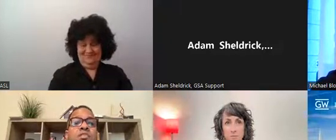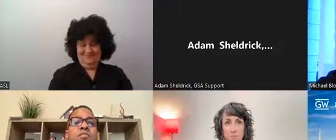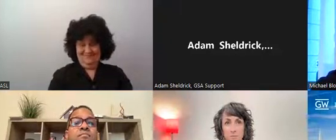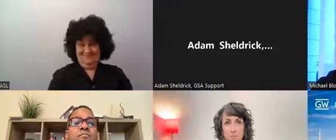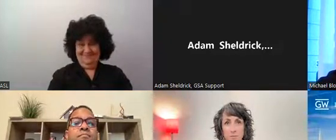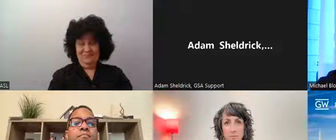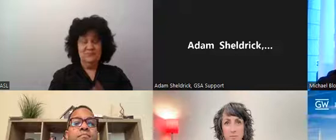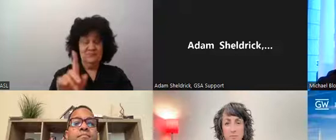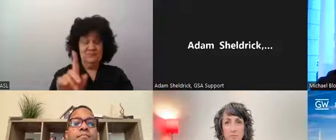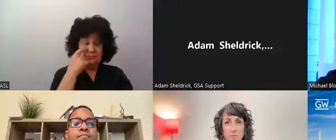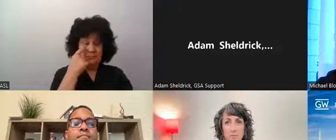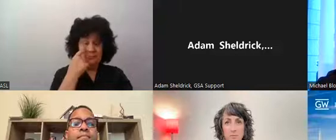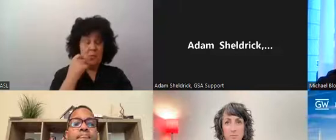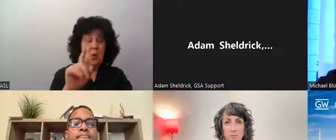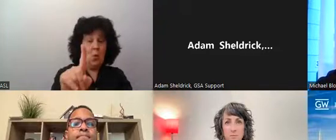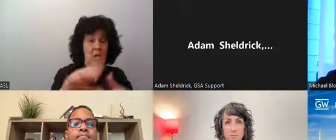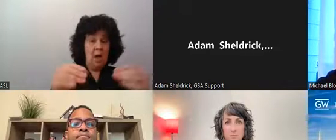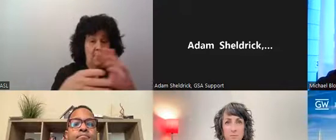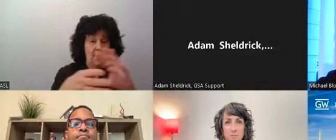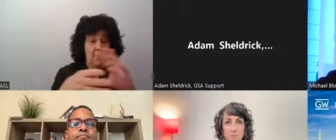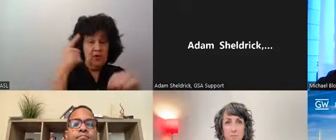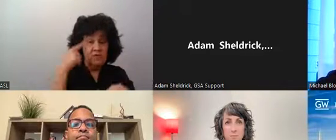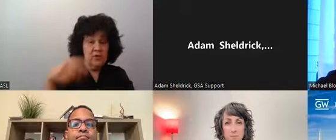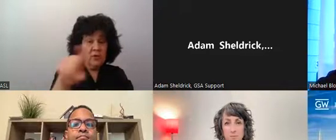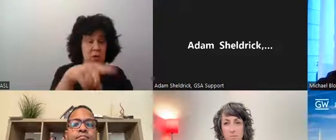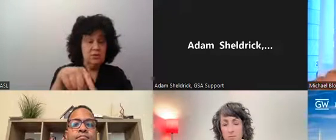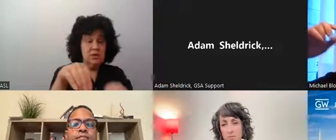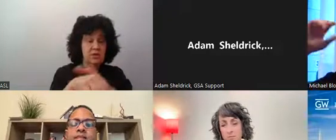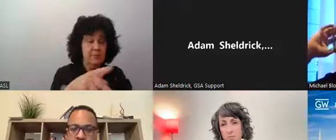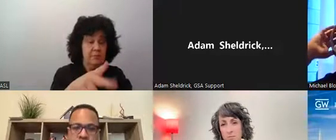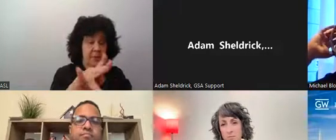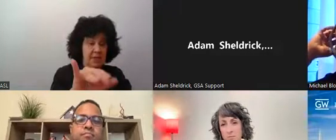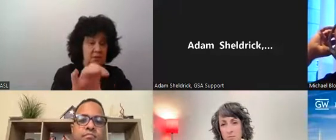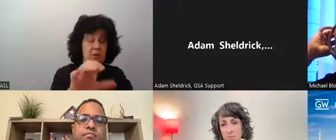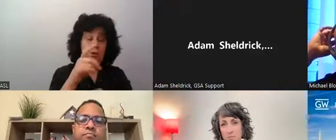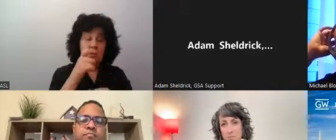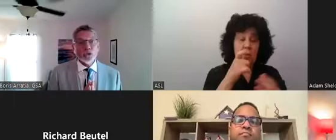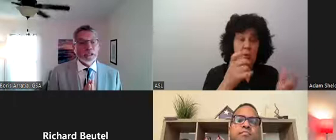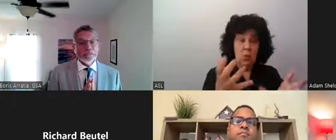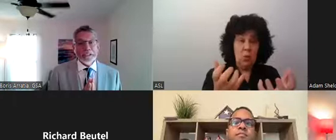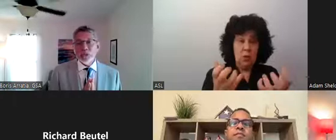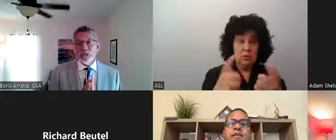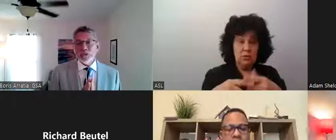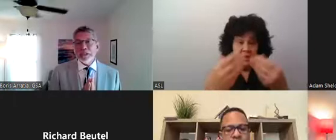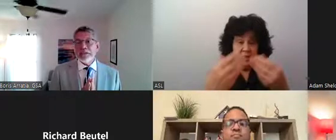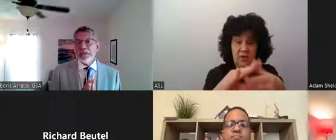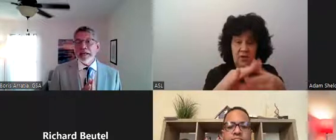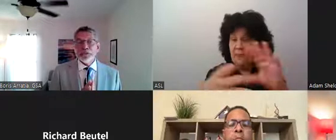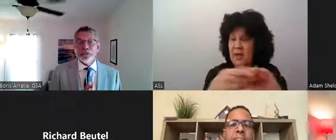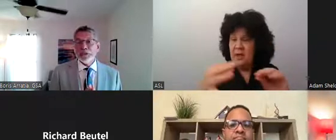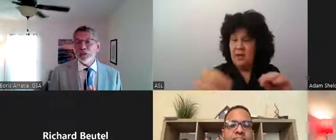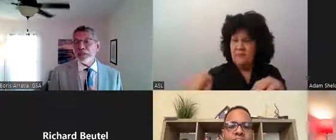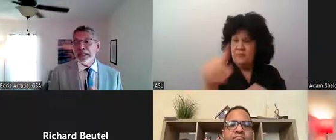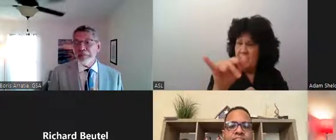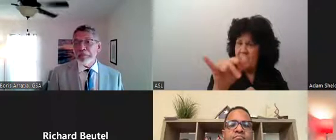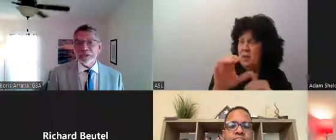one more comment before we go on break is for those of you in the public that would like to submit any comments or if you have any questions, again, feel